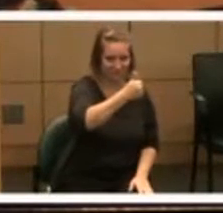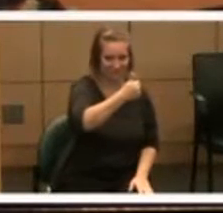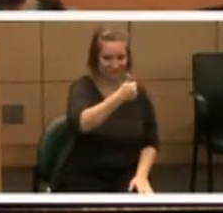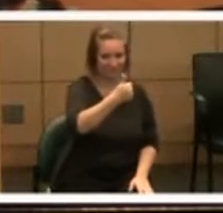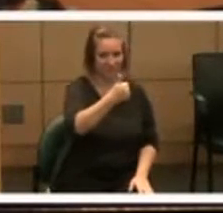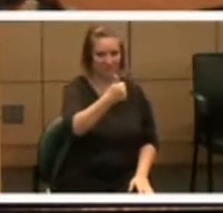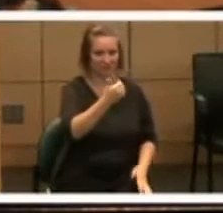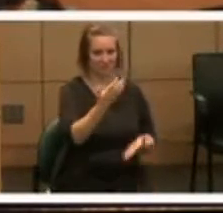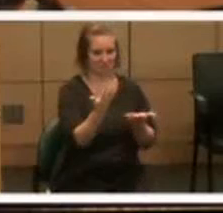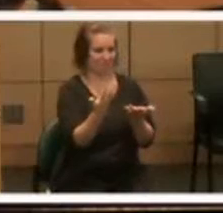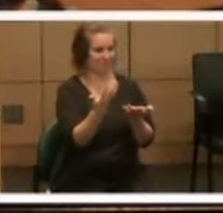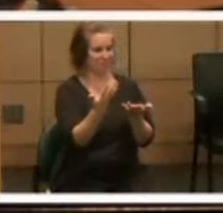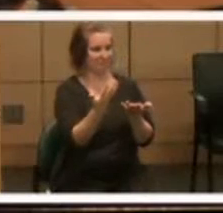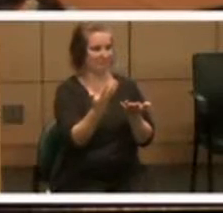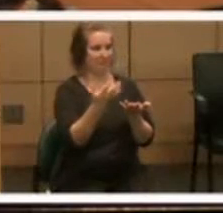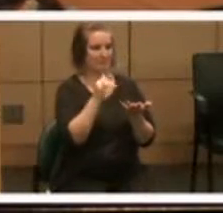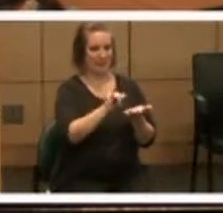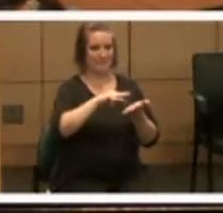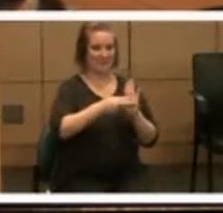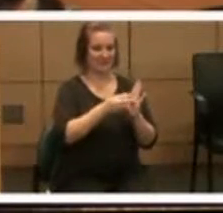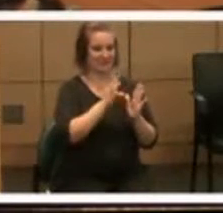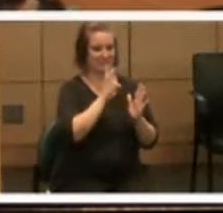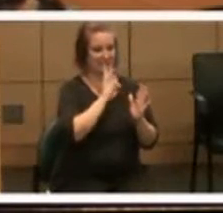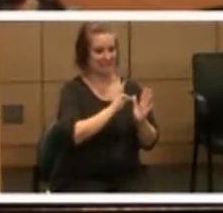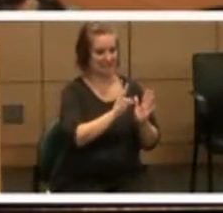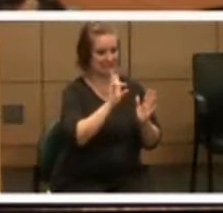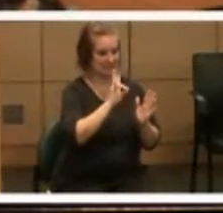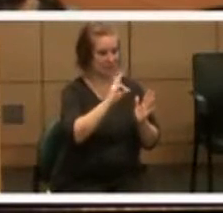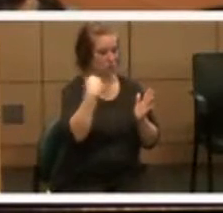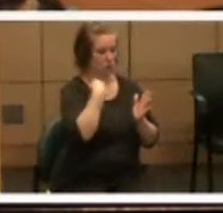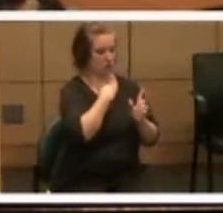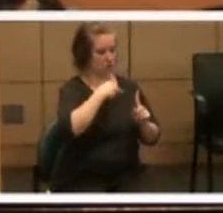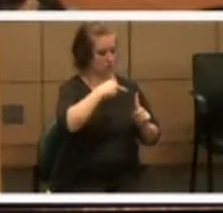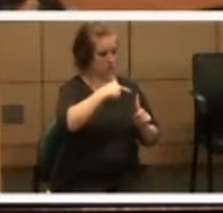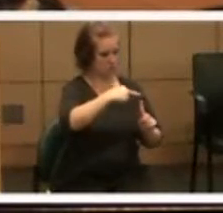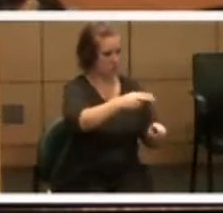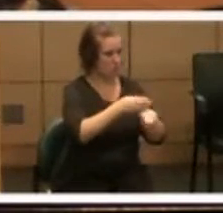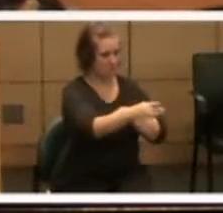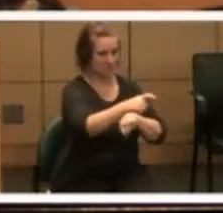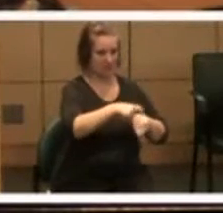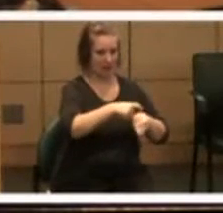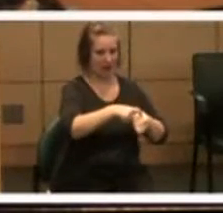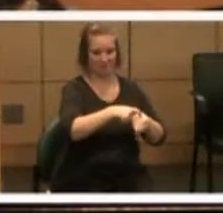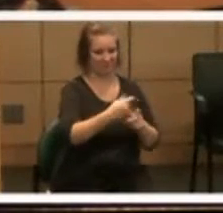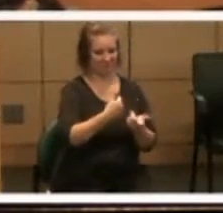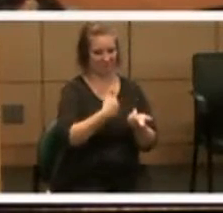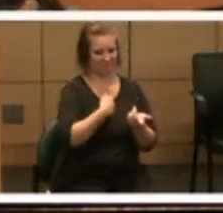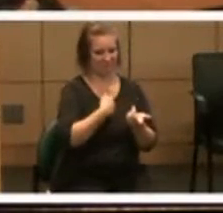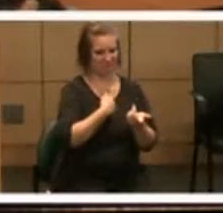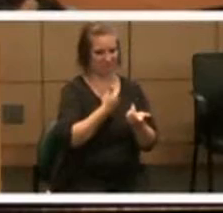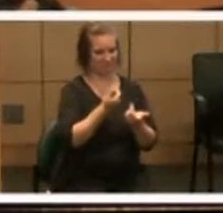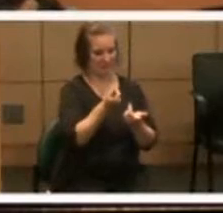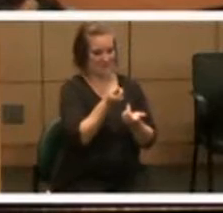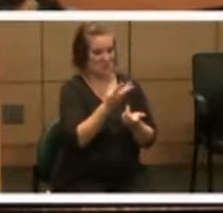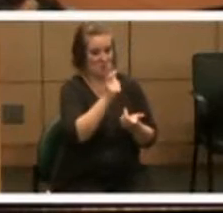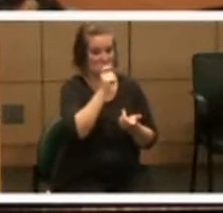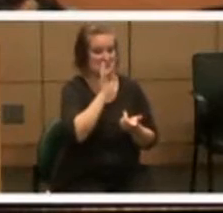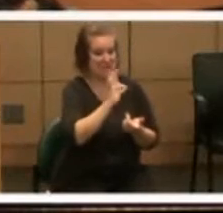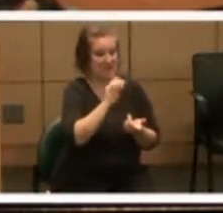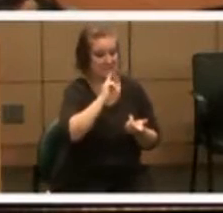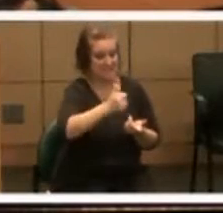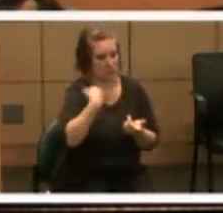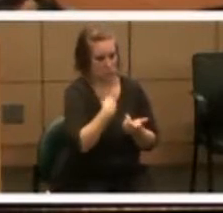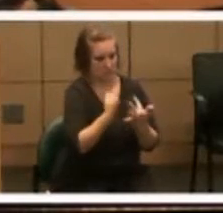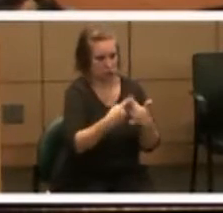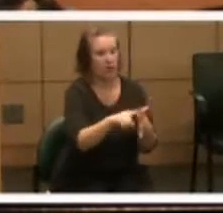relatively enriched in the 6 and 7-year-olds as we followed them over time, and I had very few that were 9 and 10 when we started. And so I think